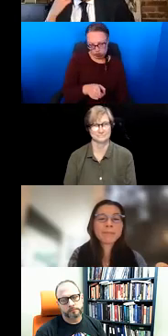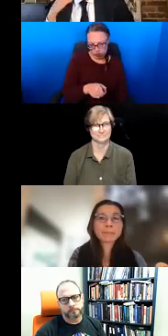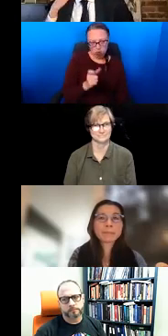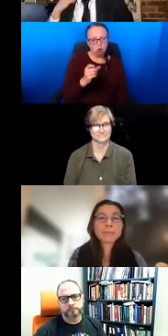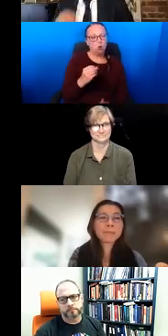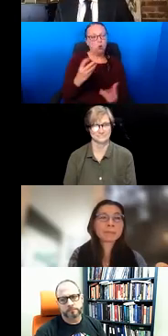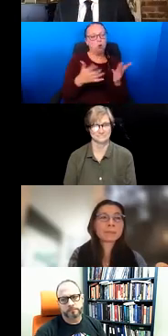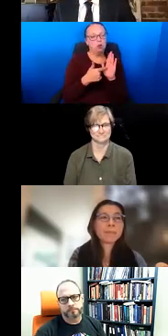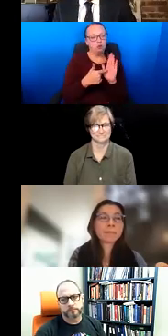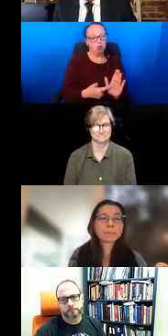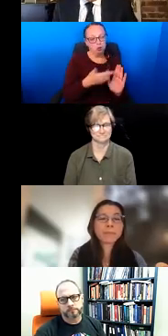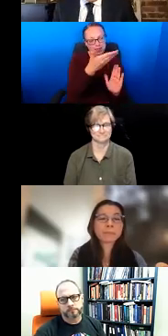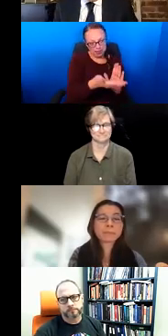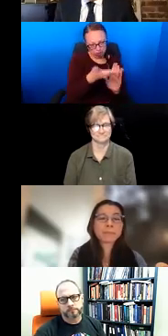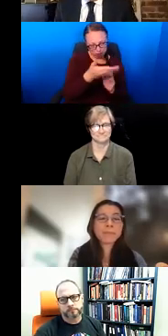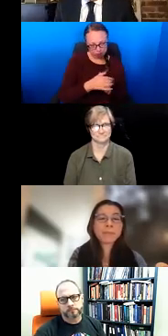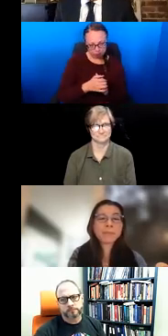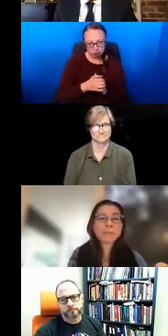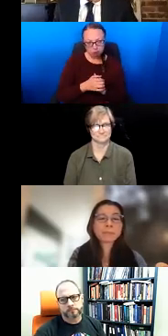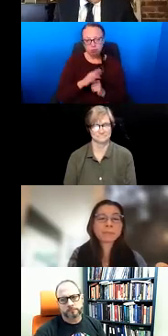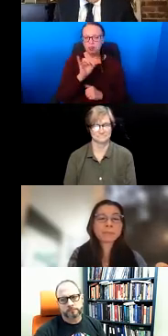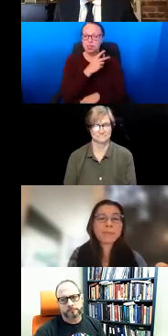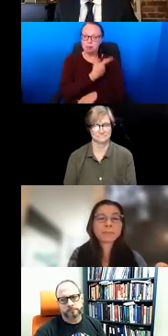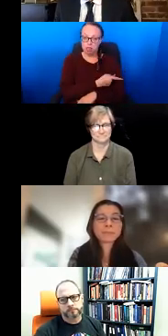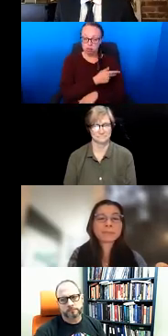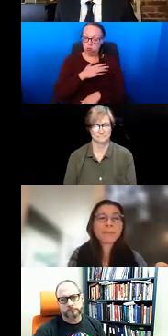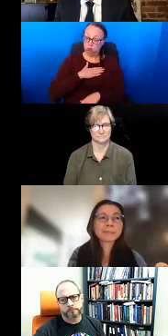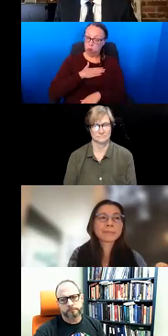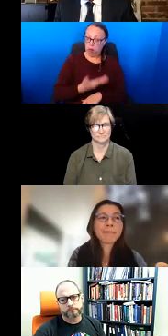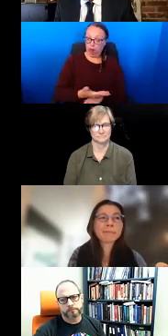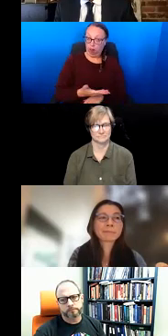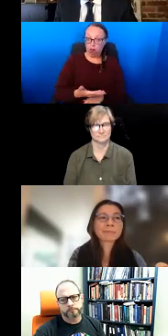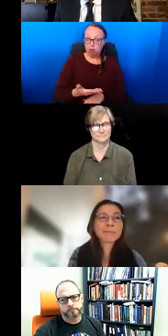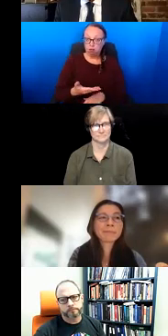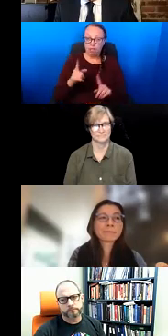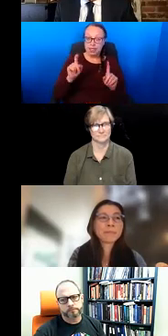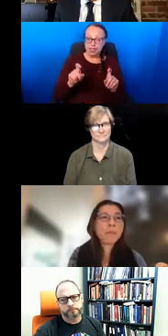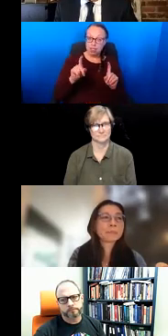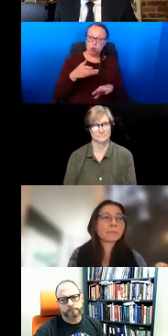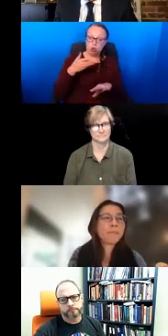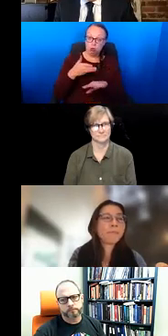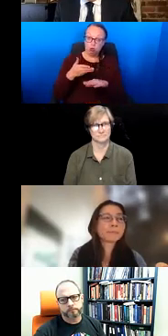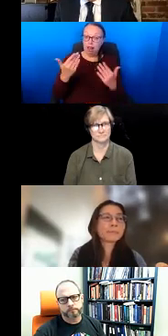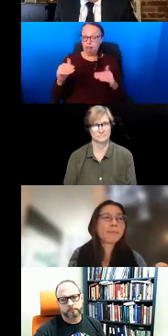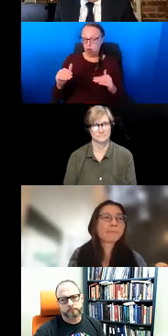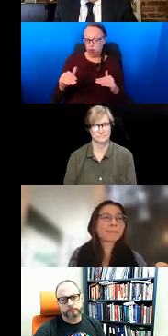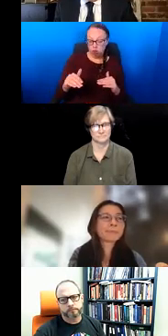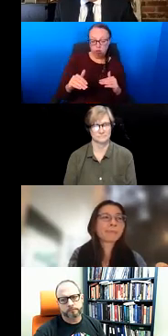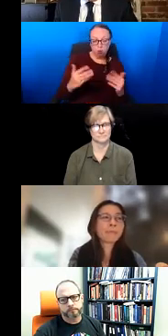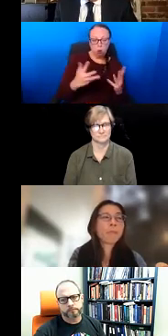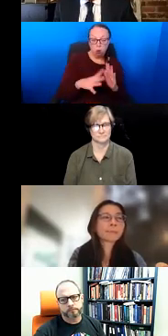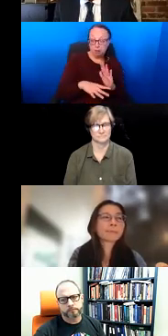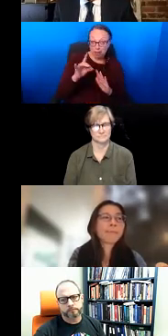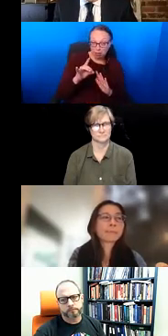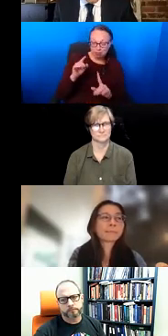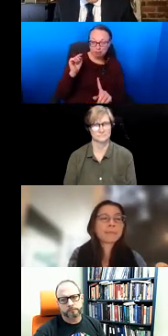here is that when this patient very graciously let us test her afterwards, what we found was, in fact, she